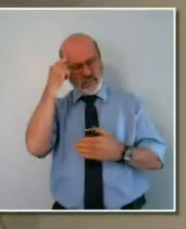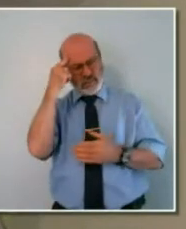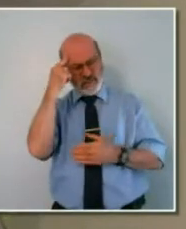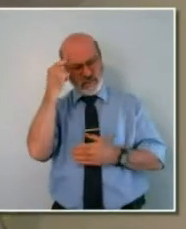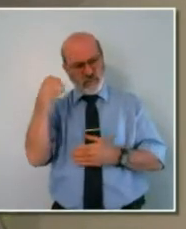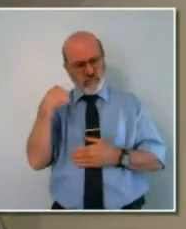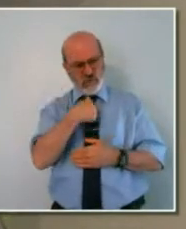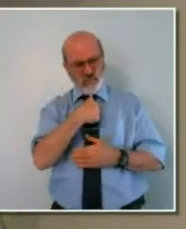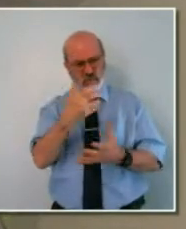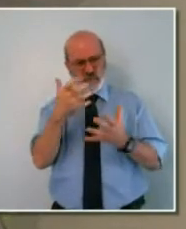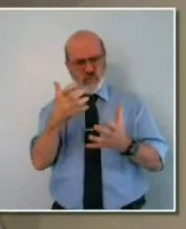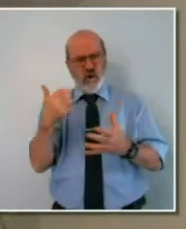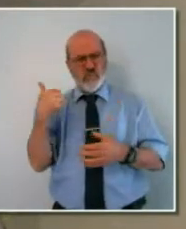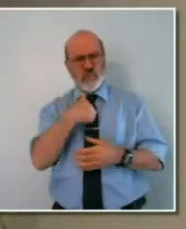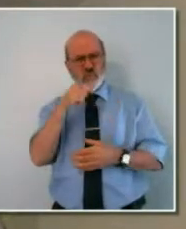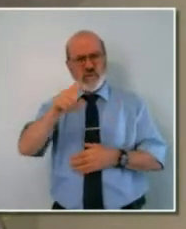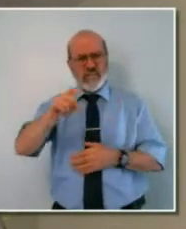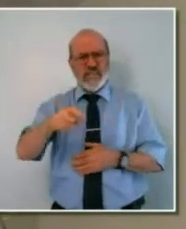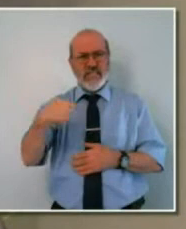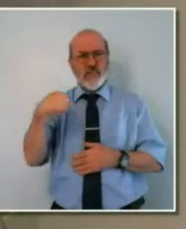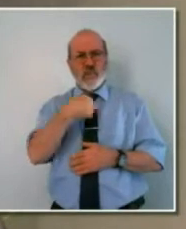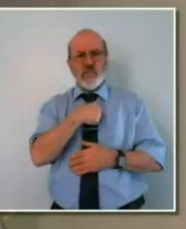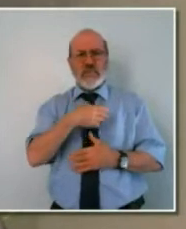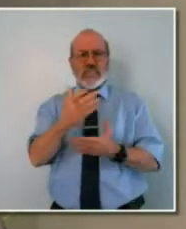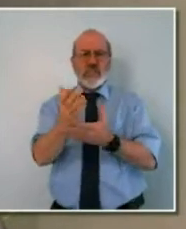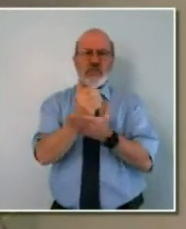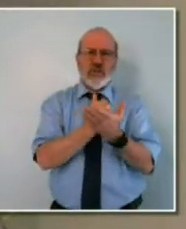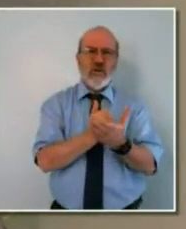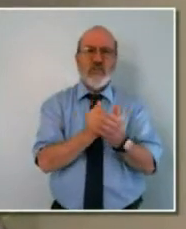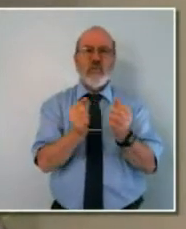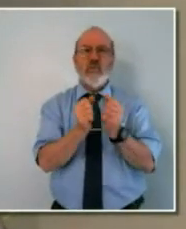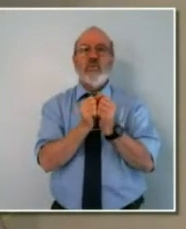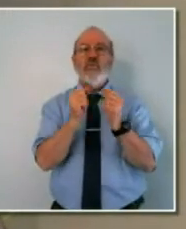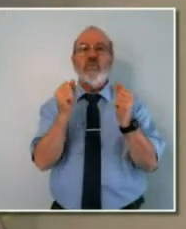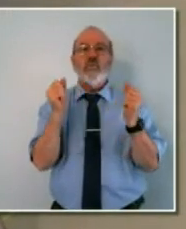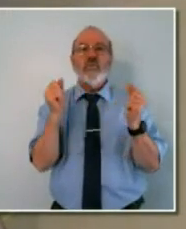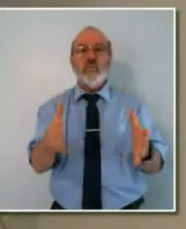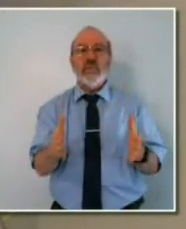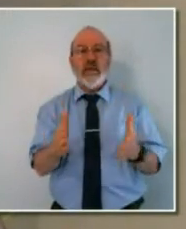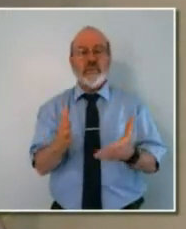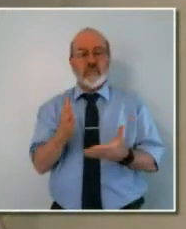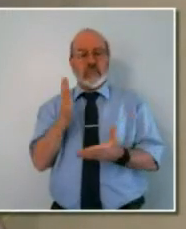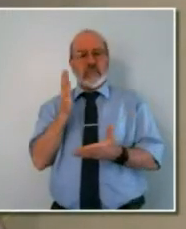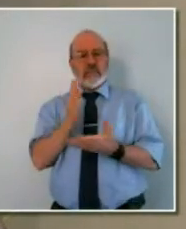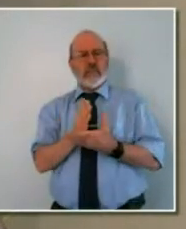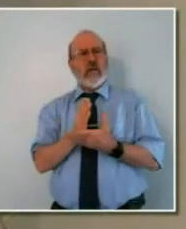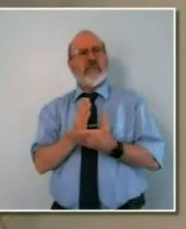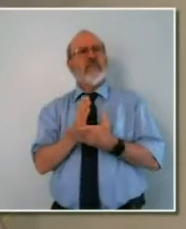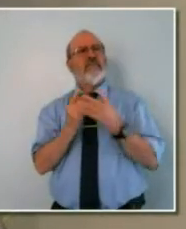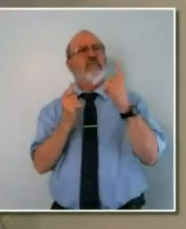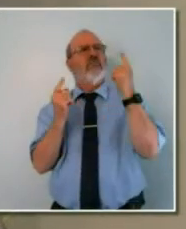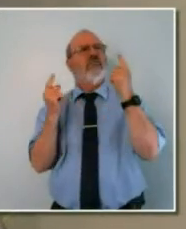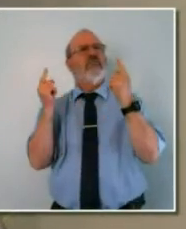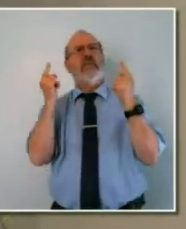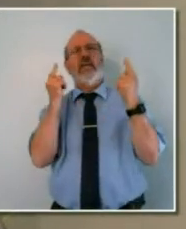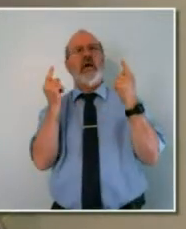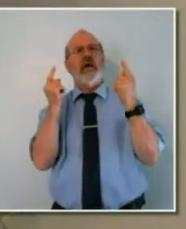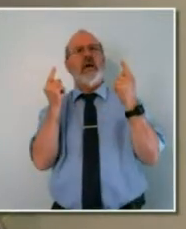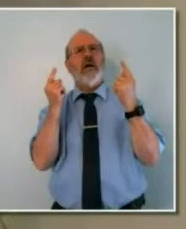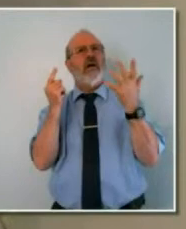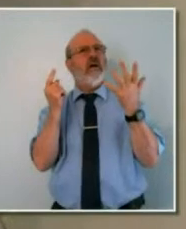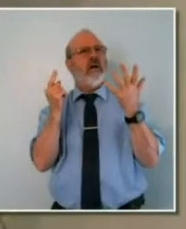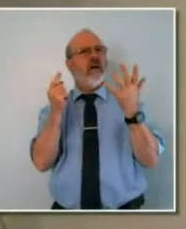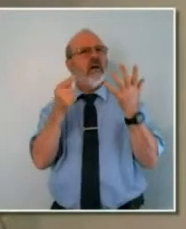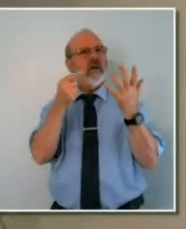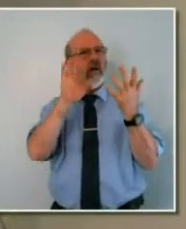and what we need and what we deserve, without ever stopping to think about the fact that God was